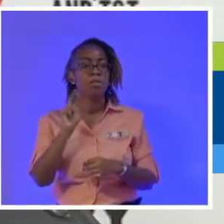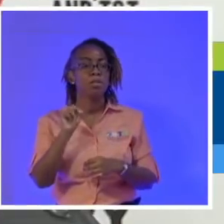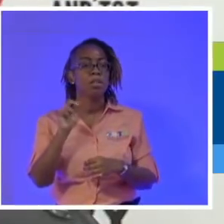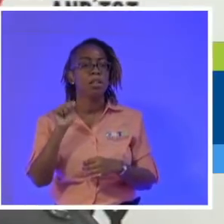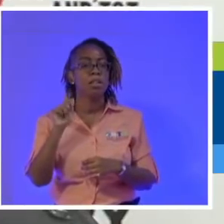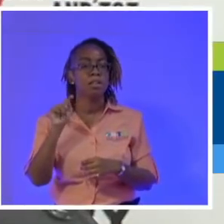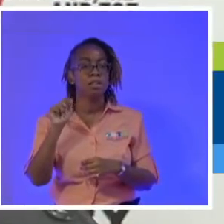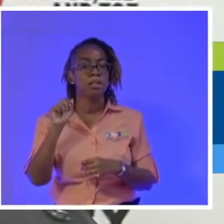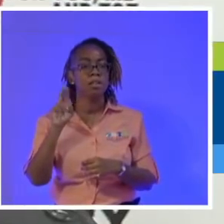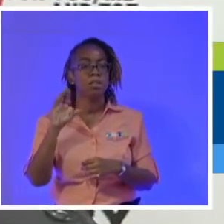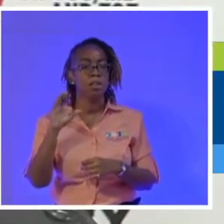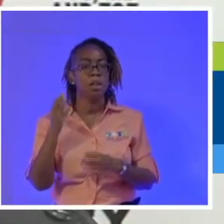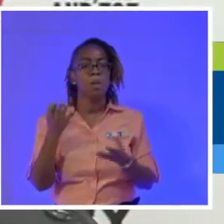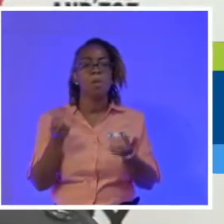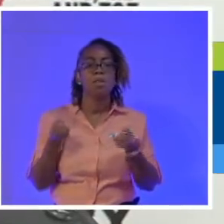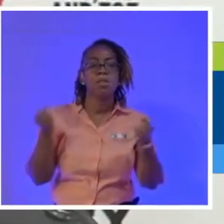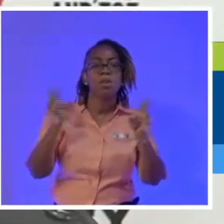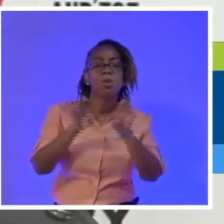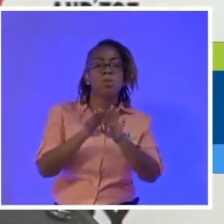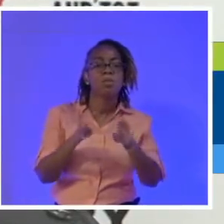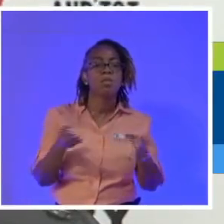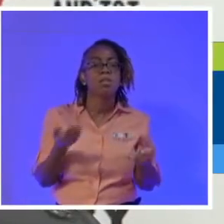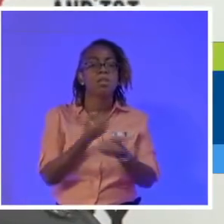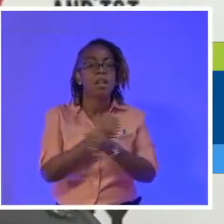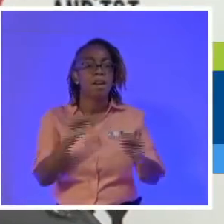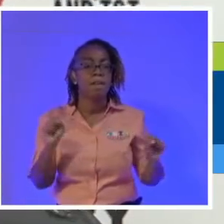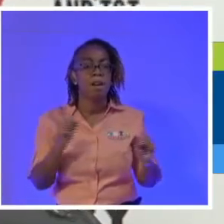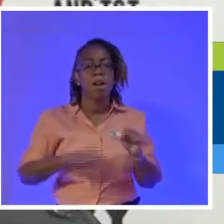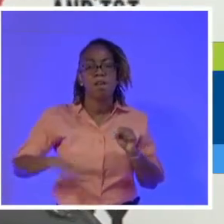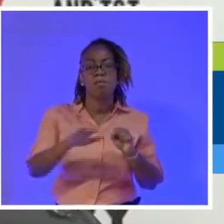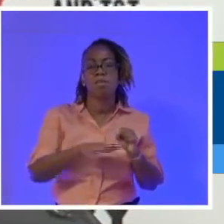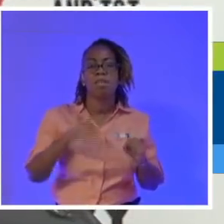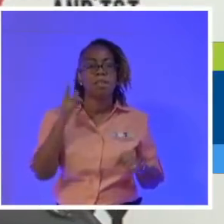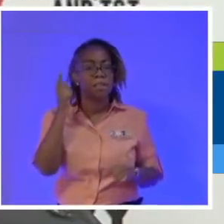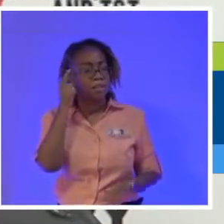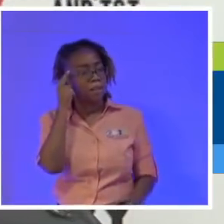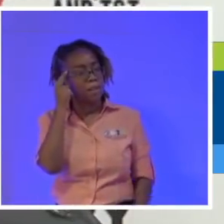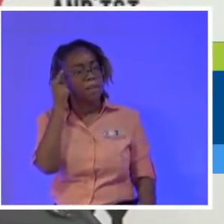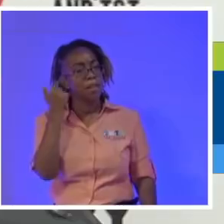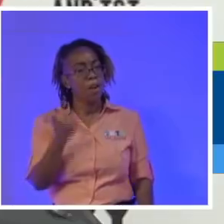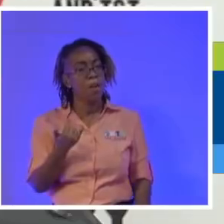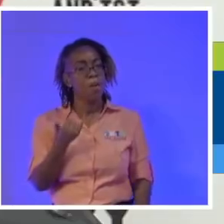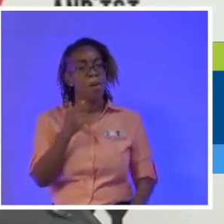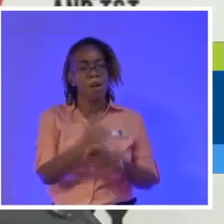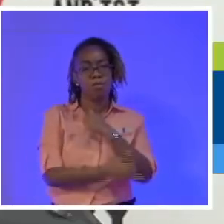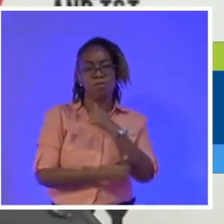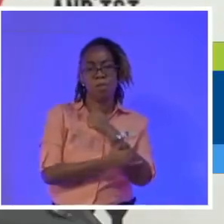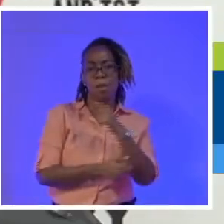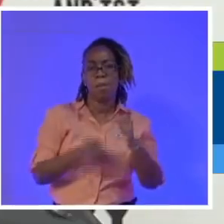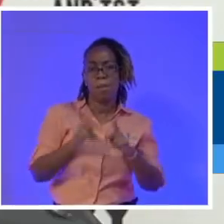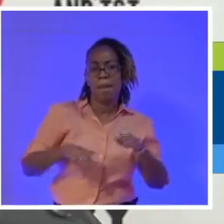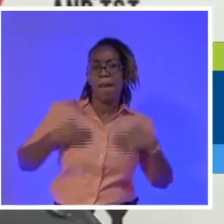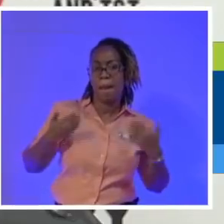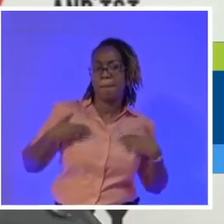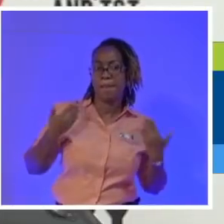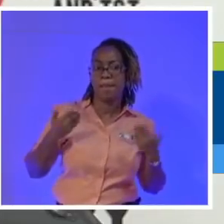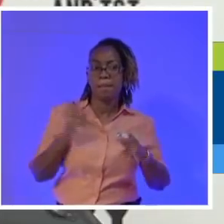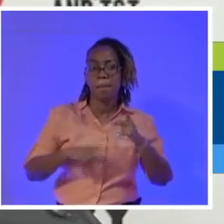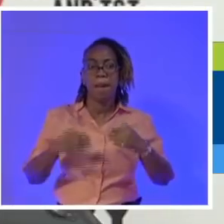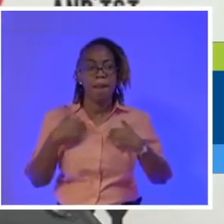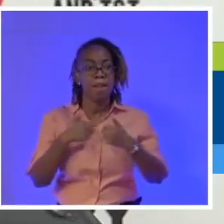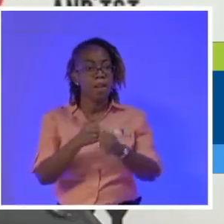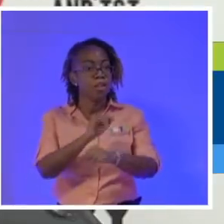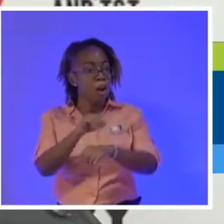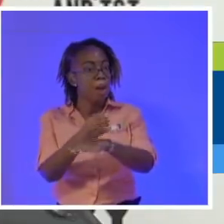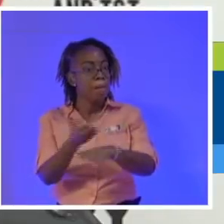safe zones. I would think as a country we are happy that people are being employed in safe zones. I think